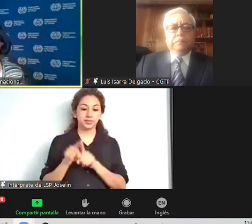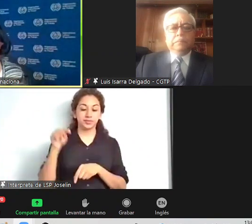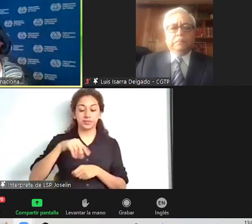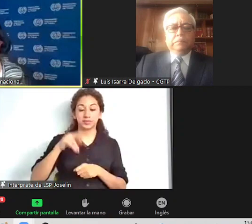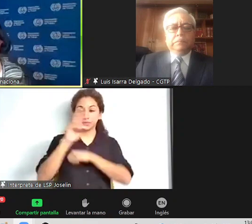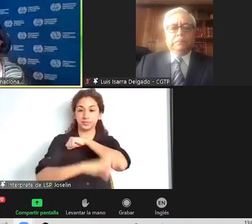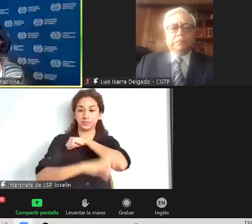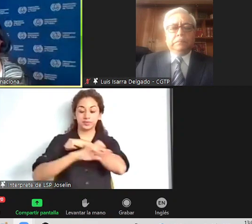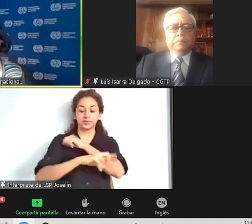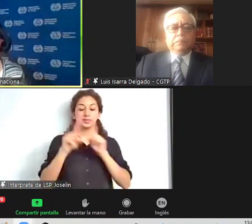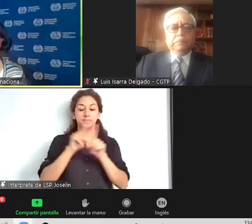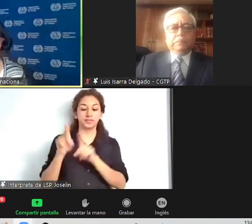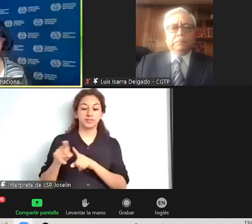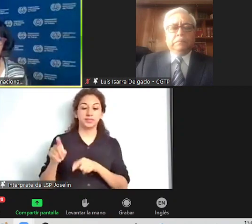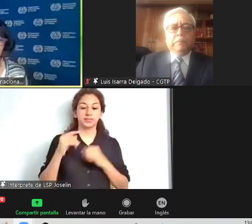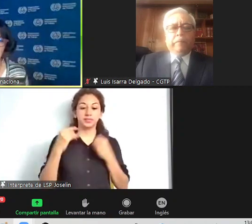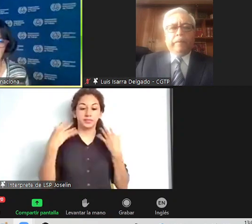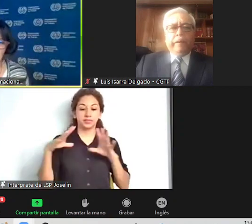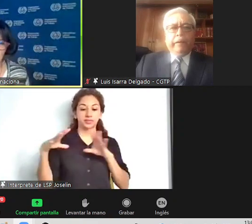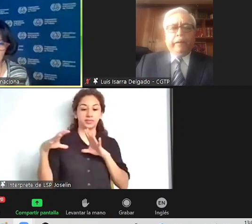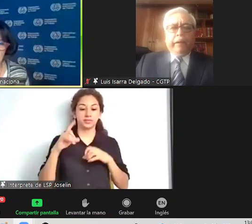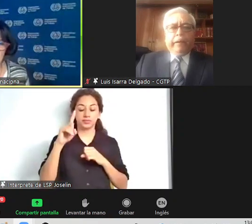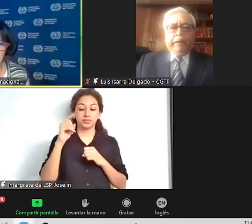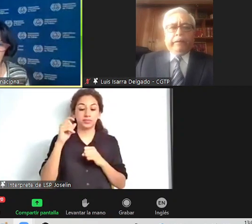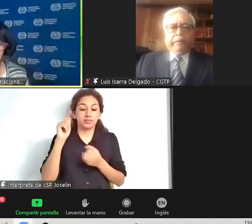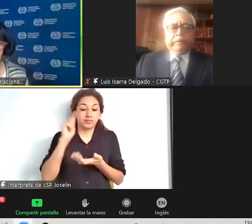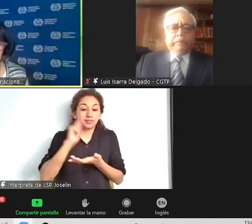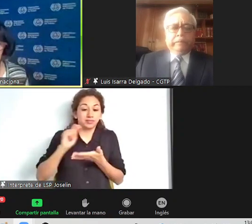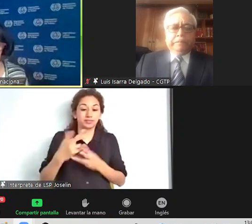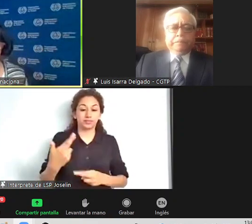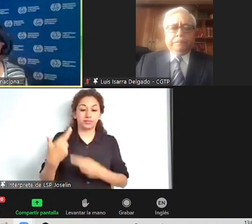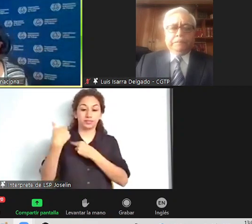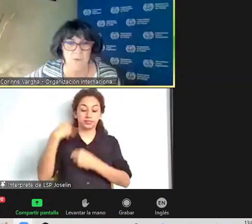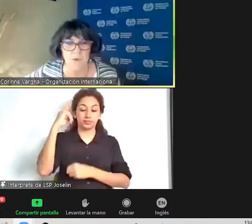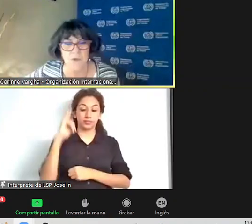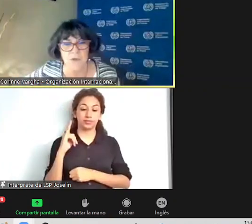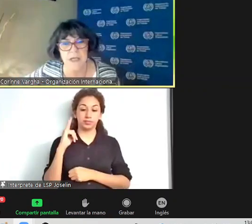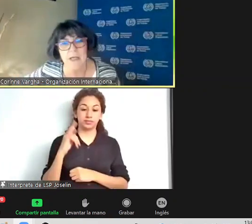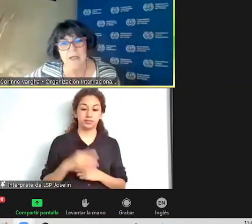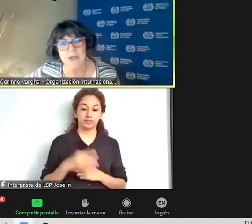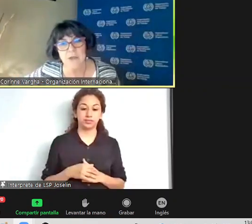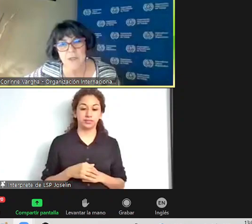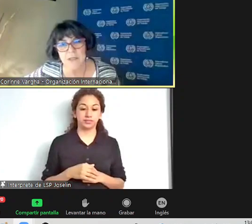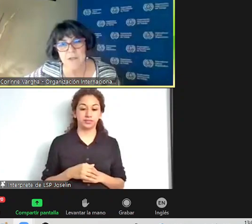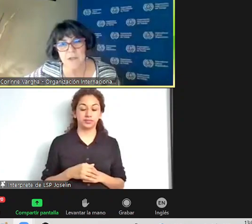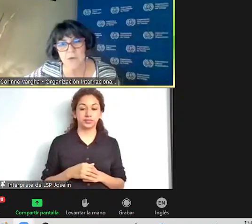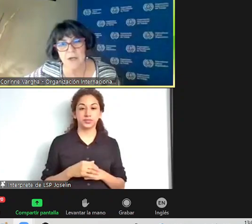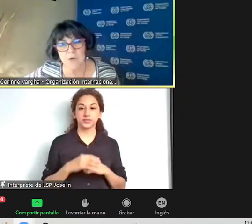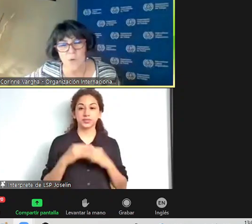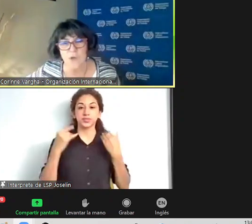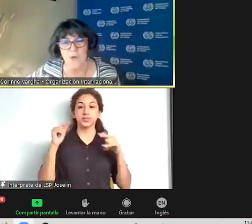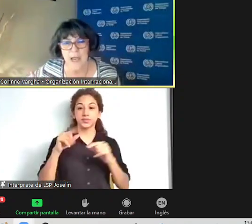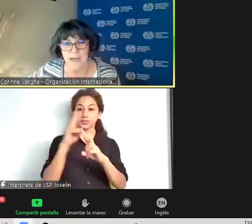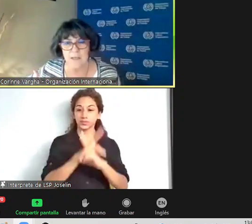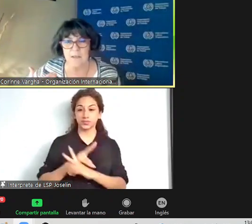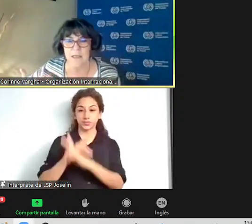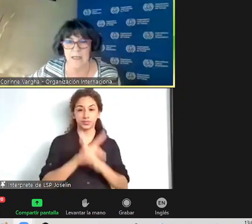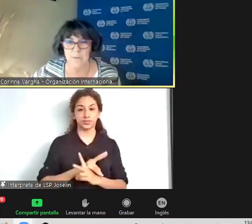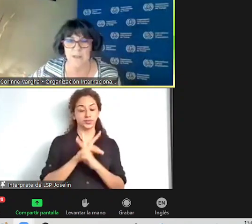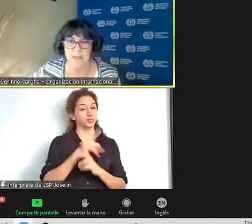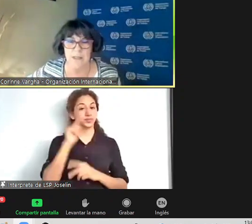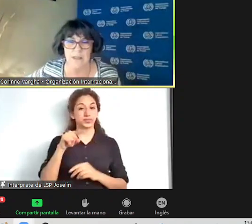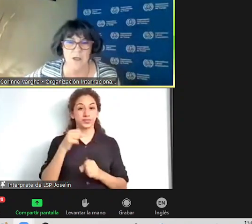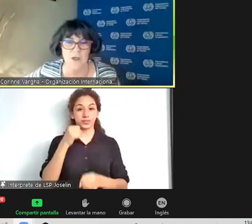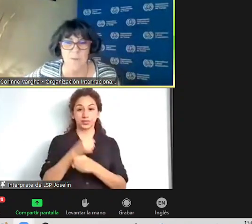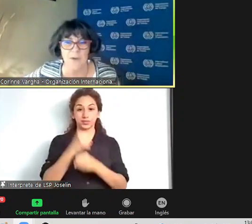urgent task that to look in to look after these migrant workers so that you can also handle the